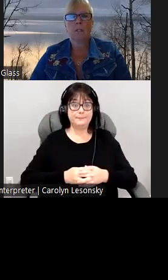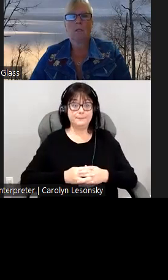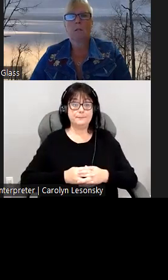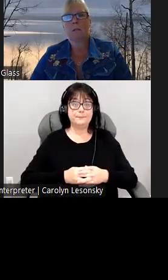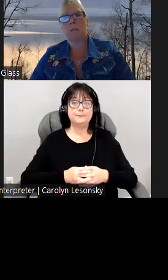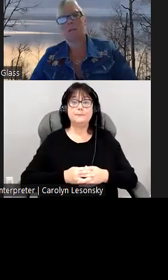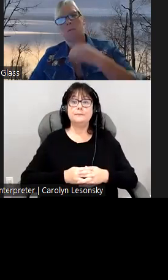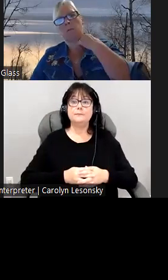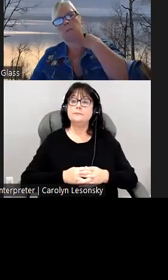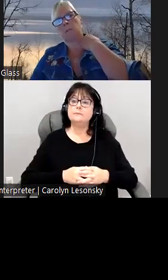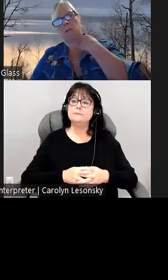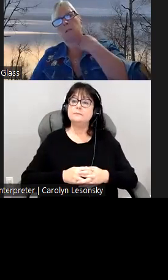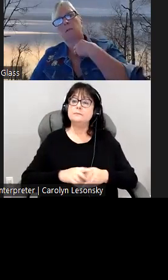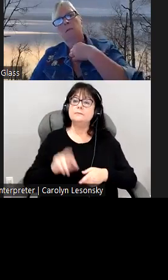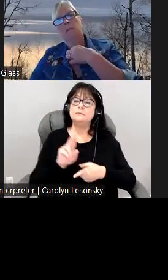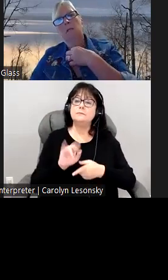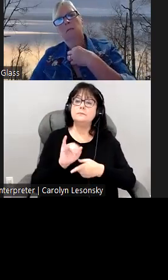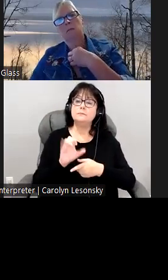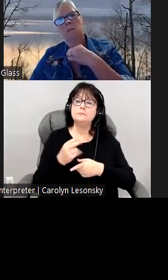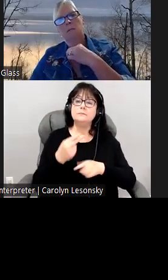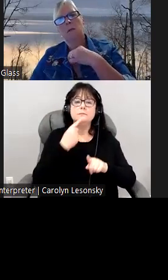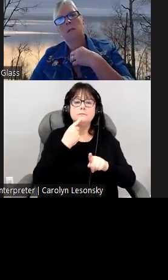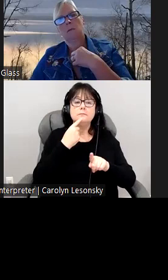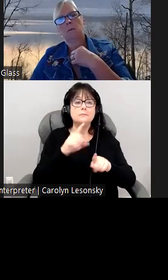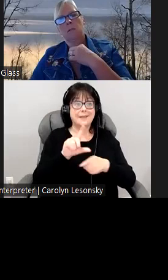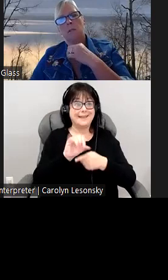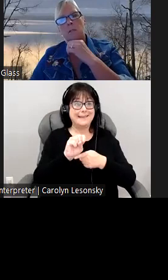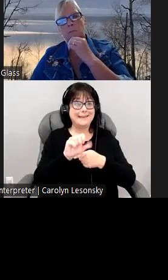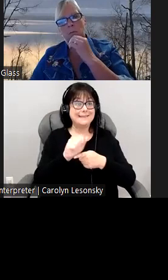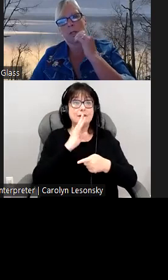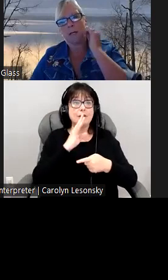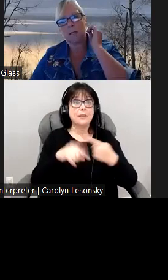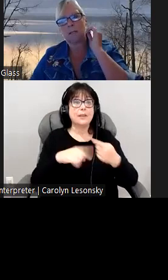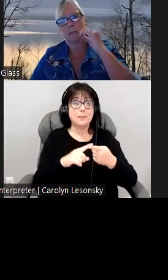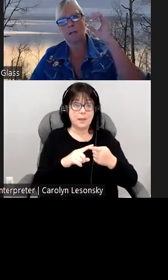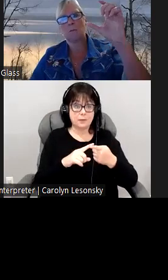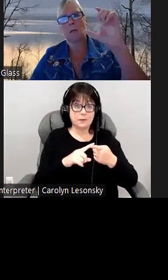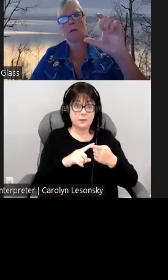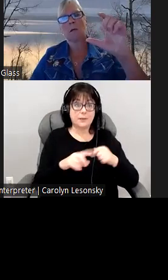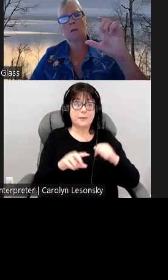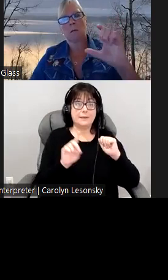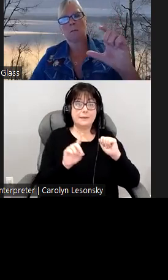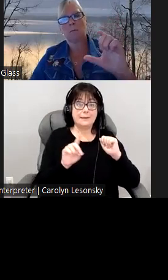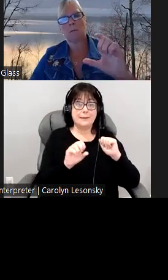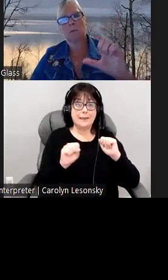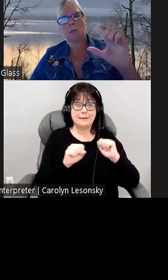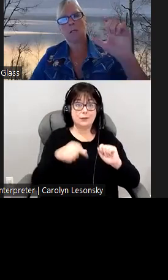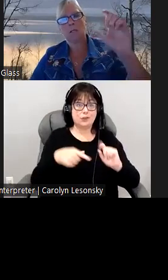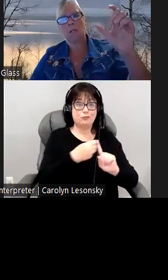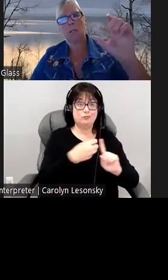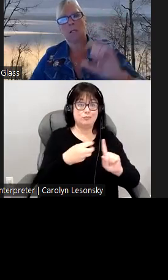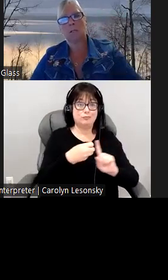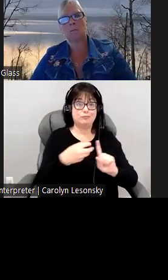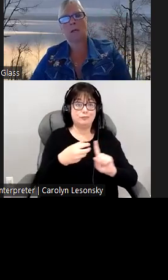Rich, I think Lisa's referring to the Detailed Service Quality Report 64 guide, because that's where the service